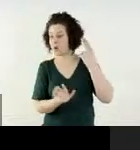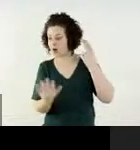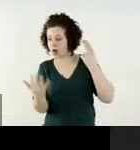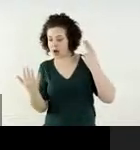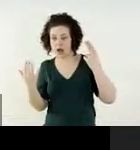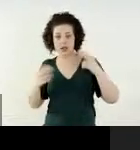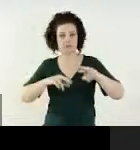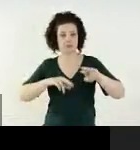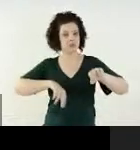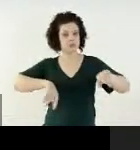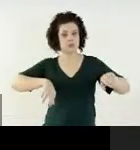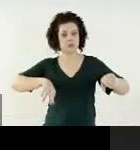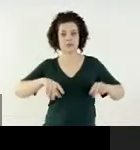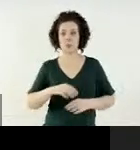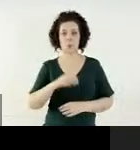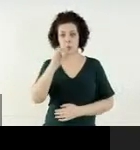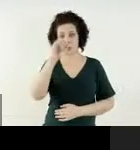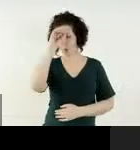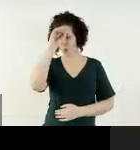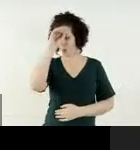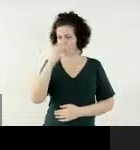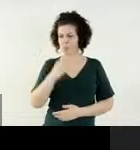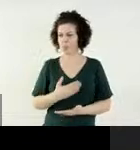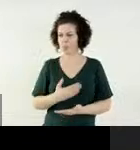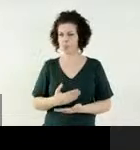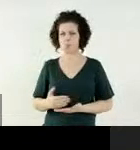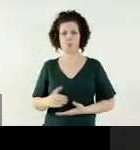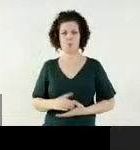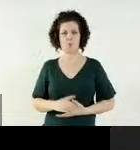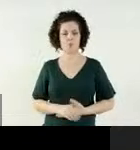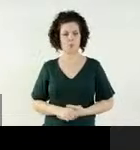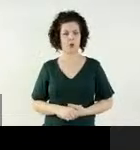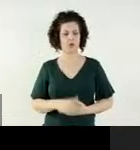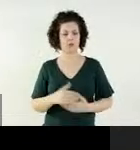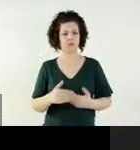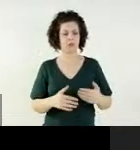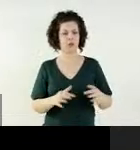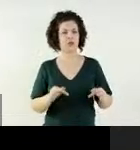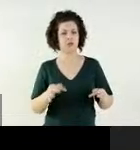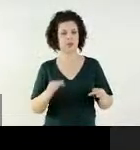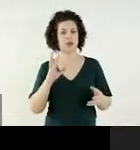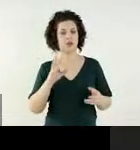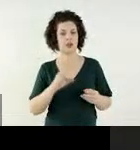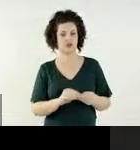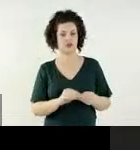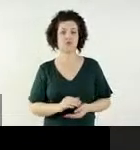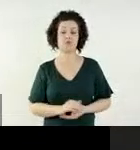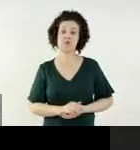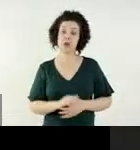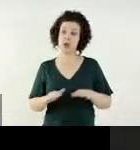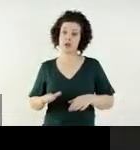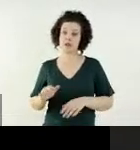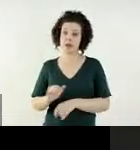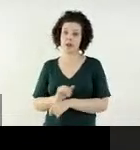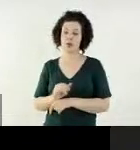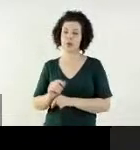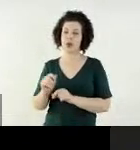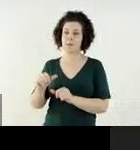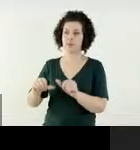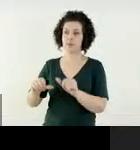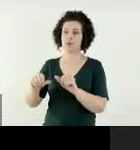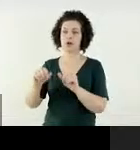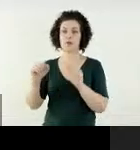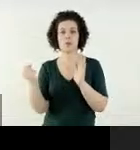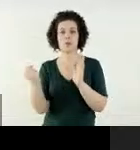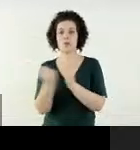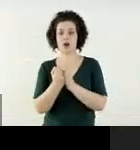initially, I really sort of only understood at the end that it might be a way to alter and mark one's body immediately and without